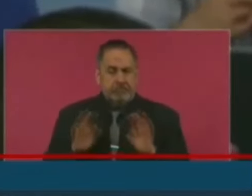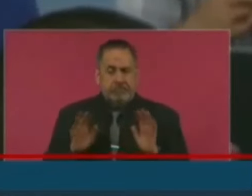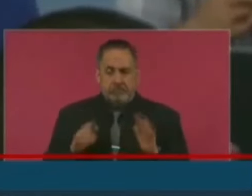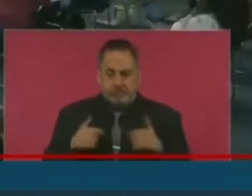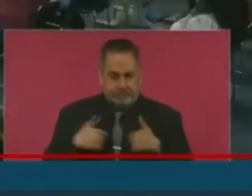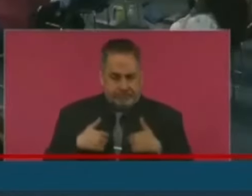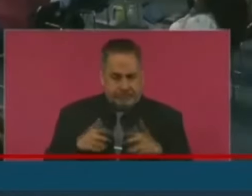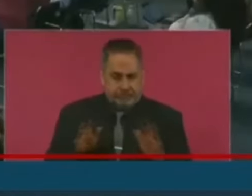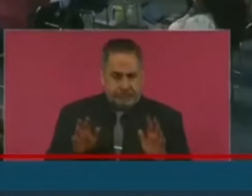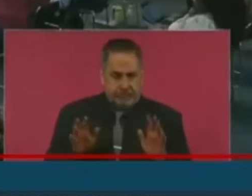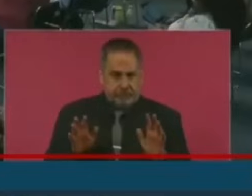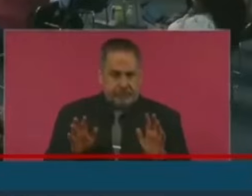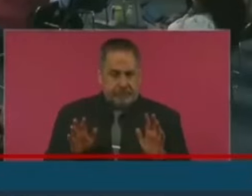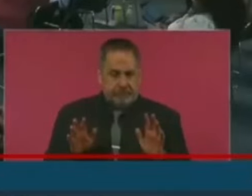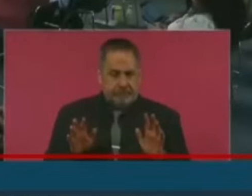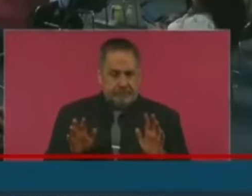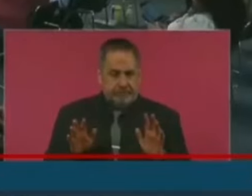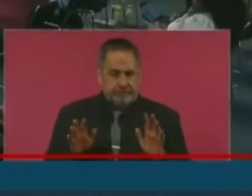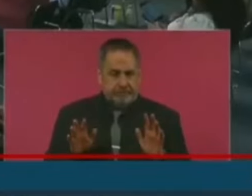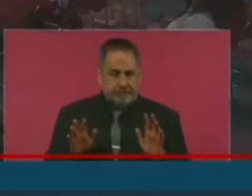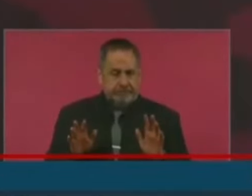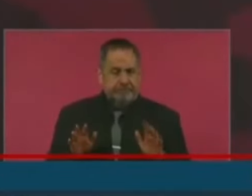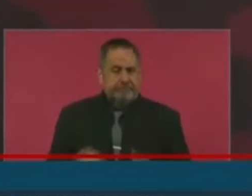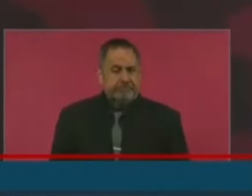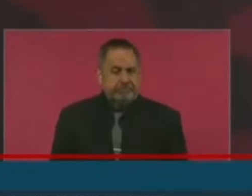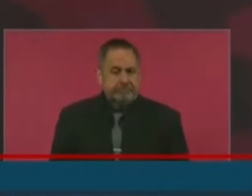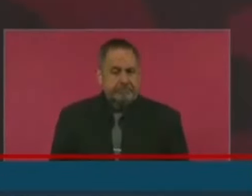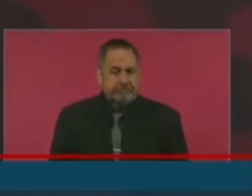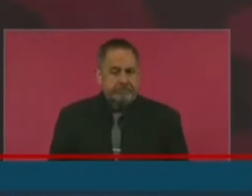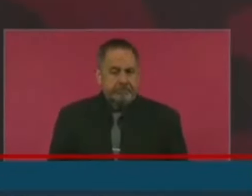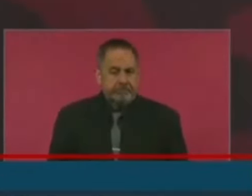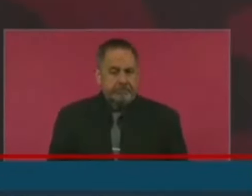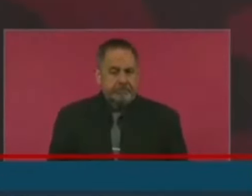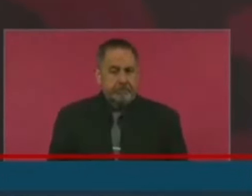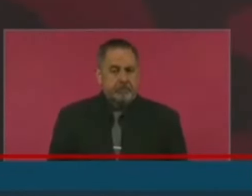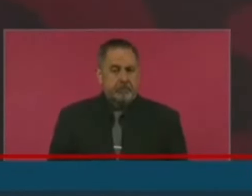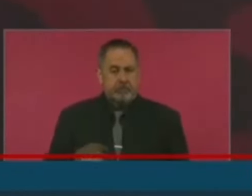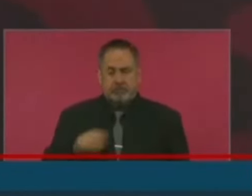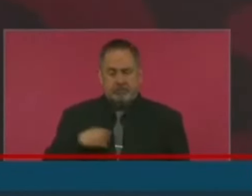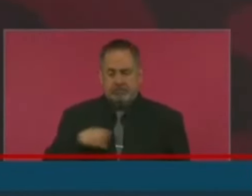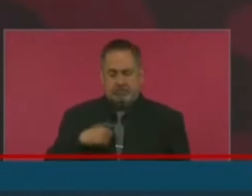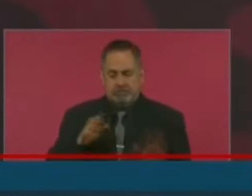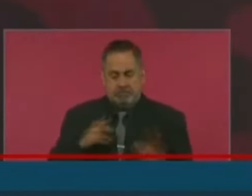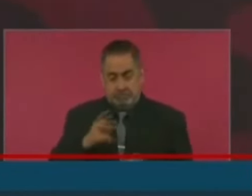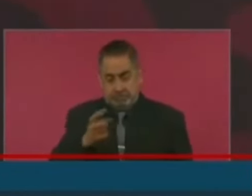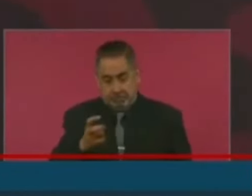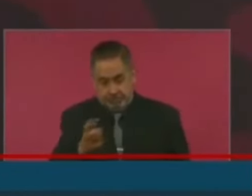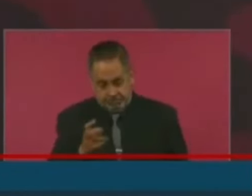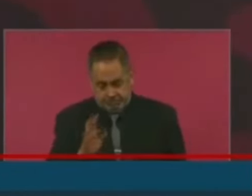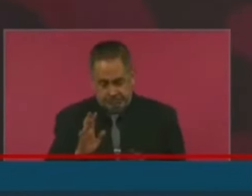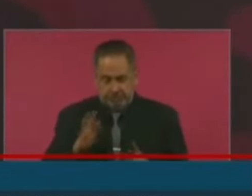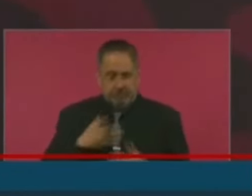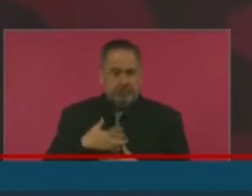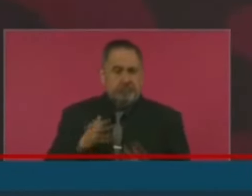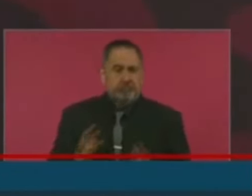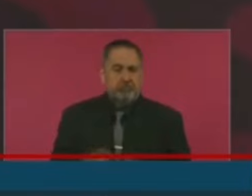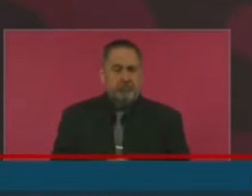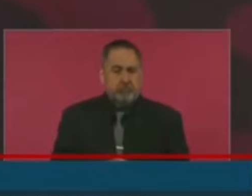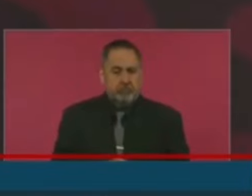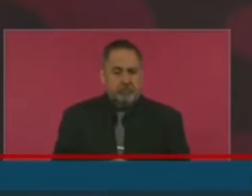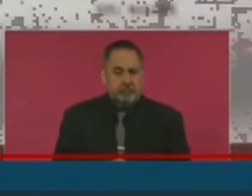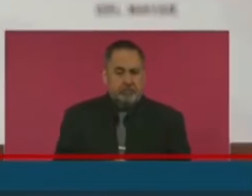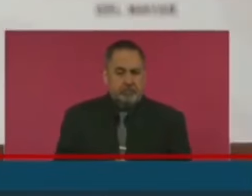with those who do not respect the sovereignty of our country.